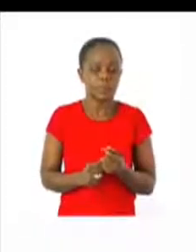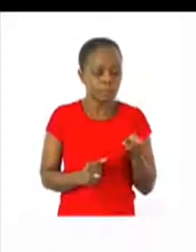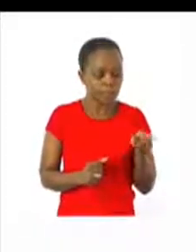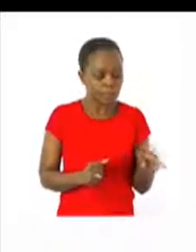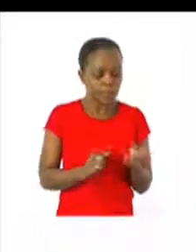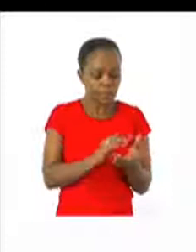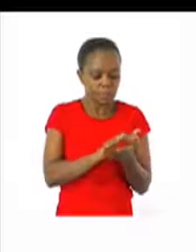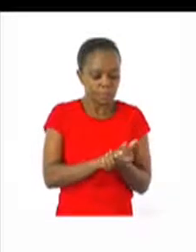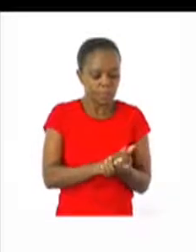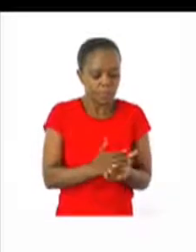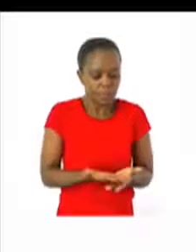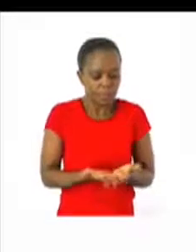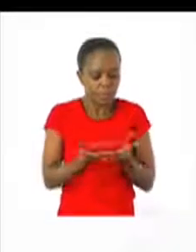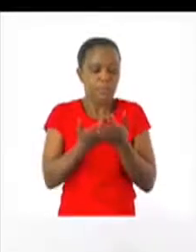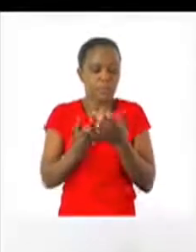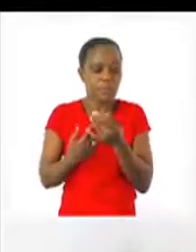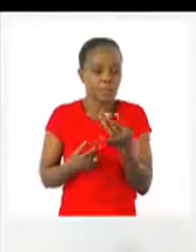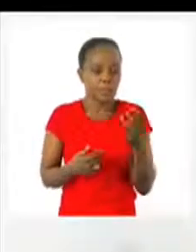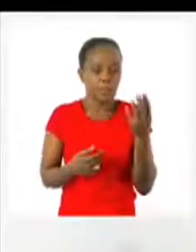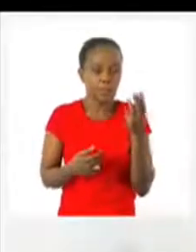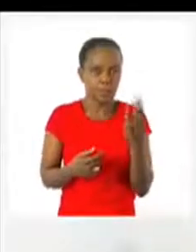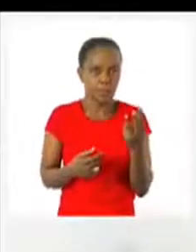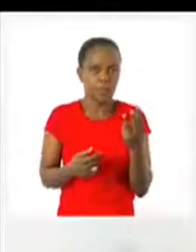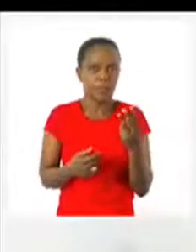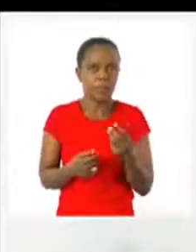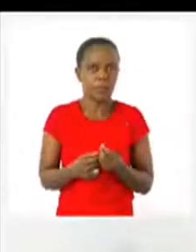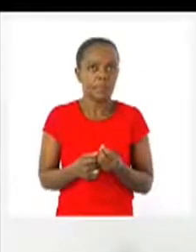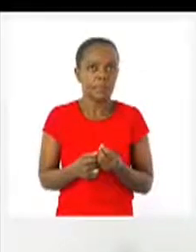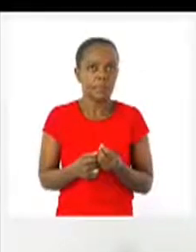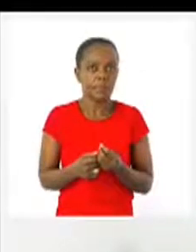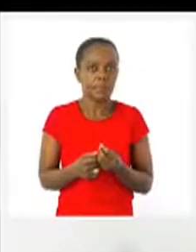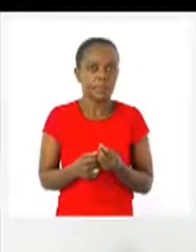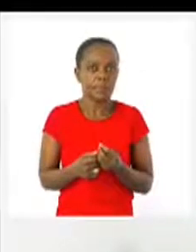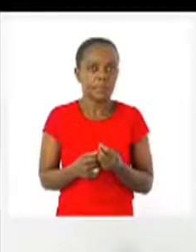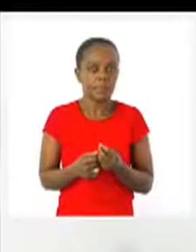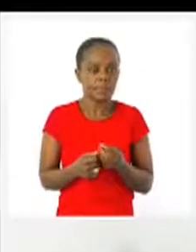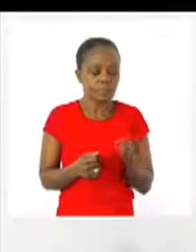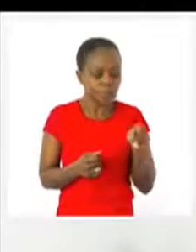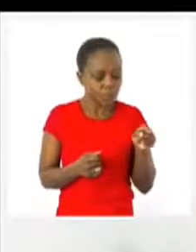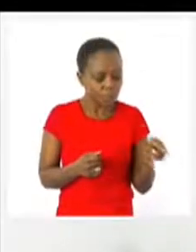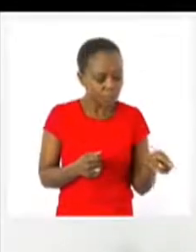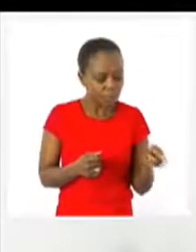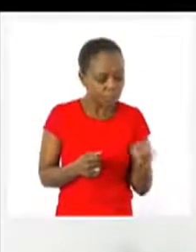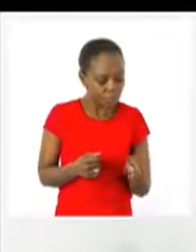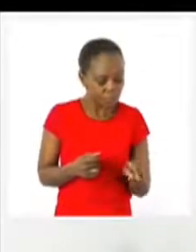me to count in 3s. When he lands on the box number 3,